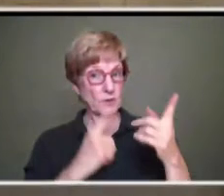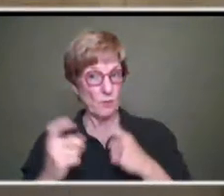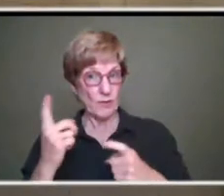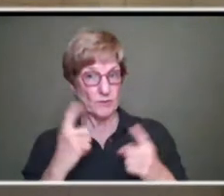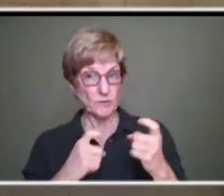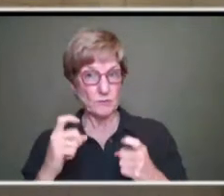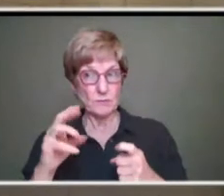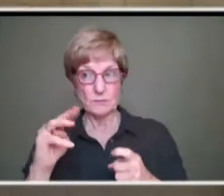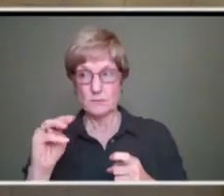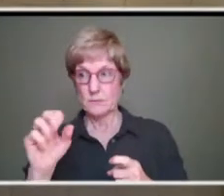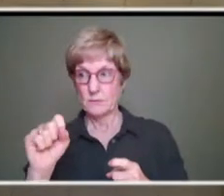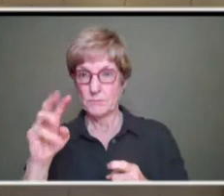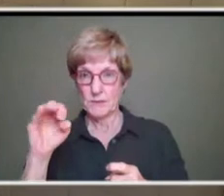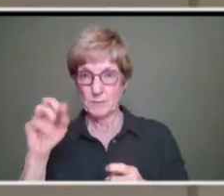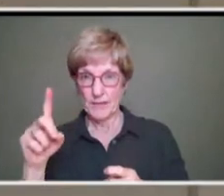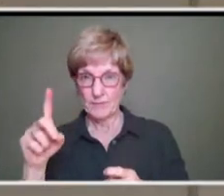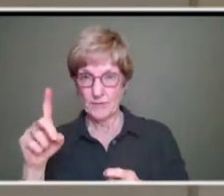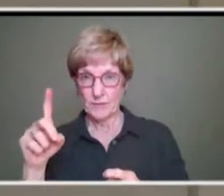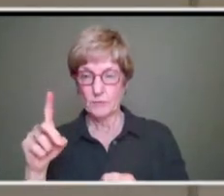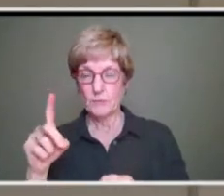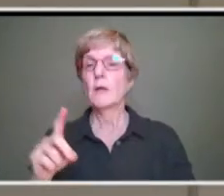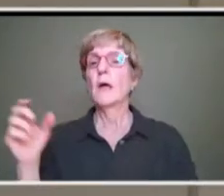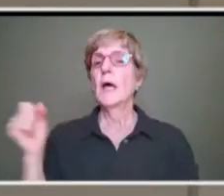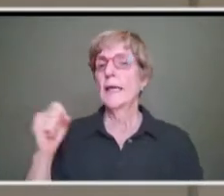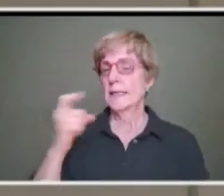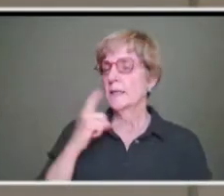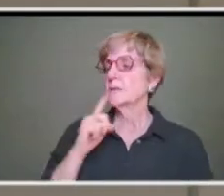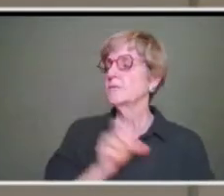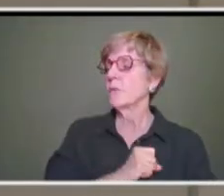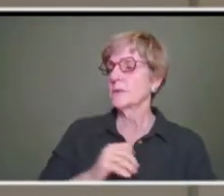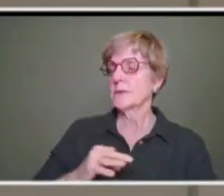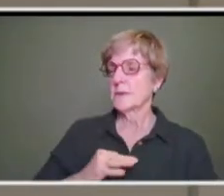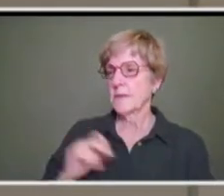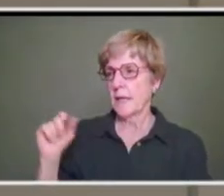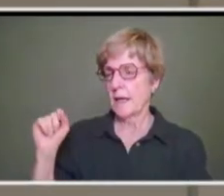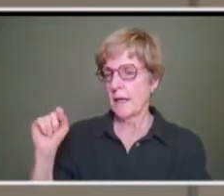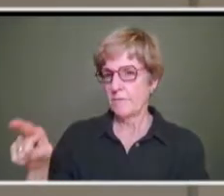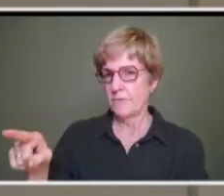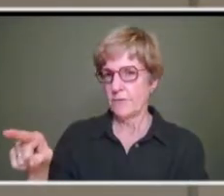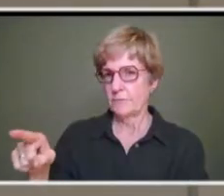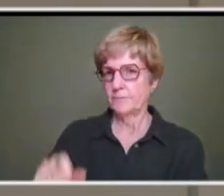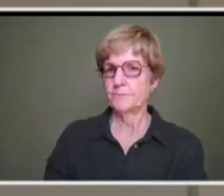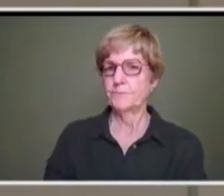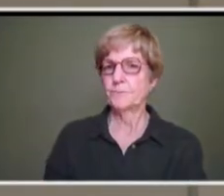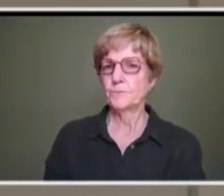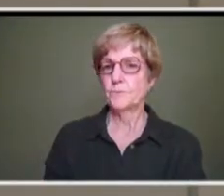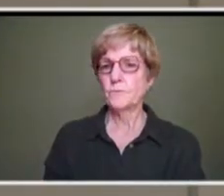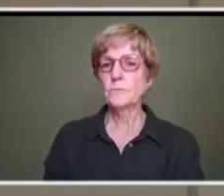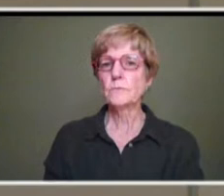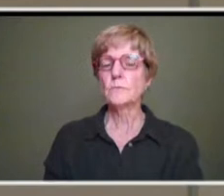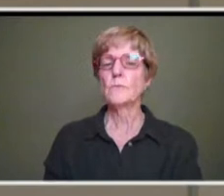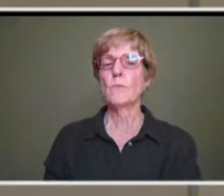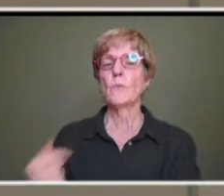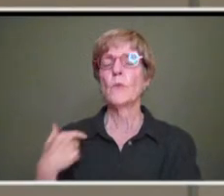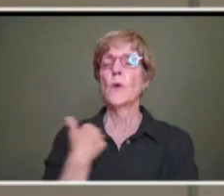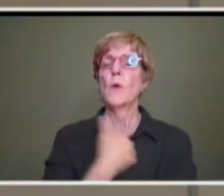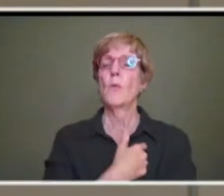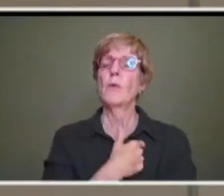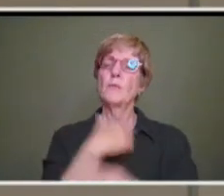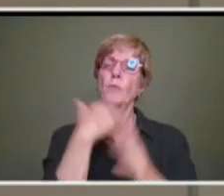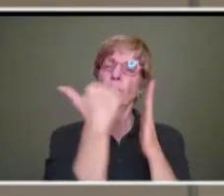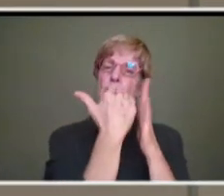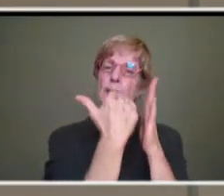Mayfield yes I have a question for staff actually when we go down the listings